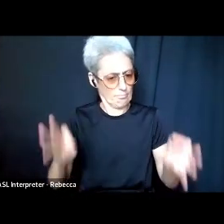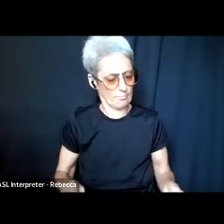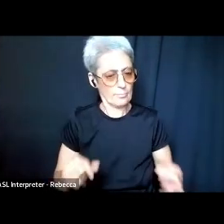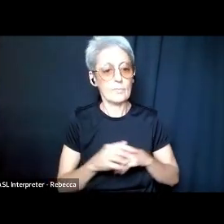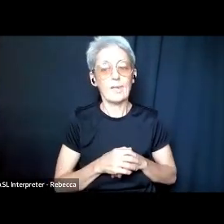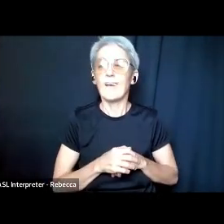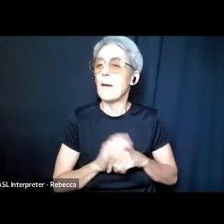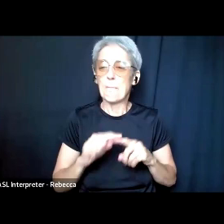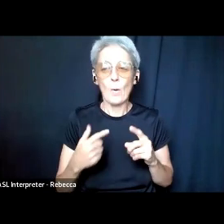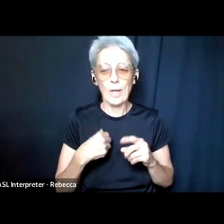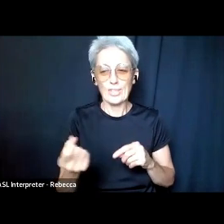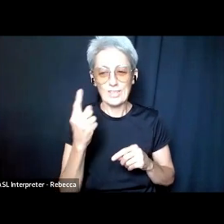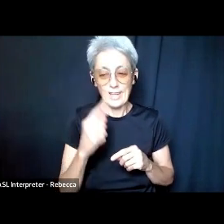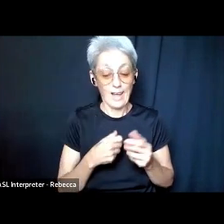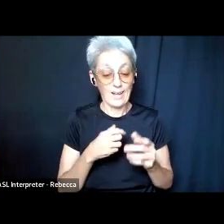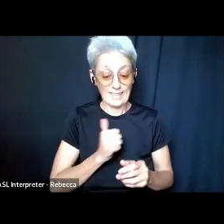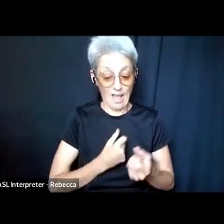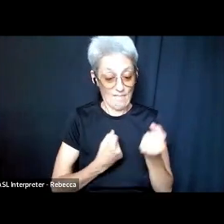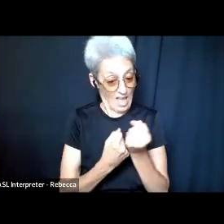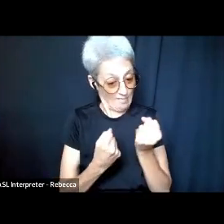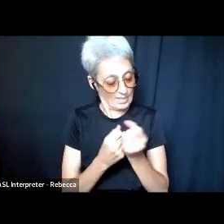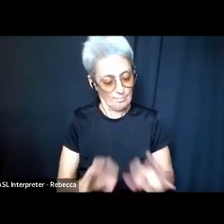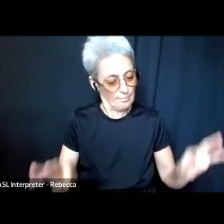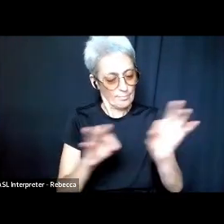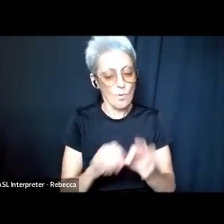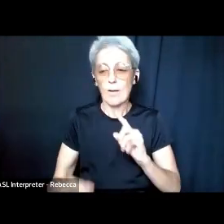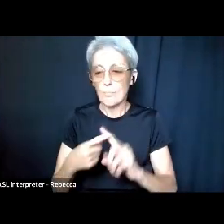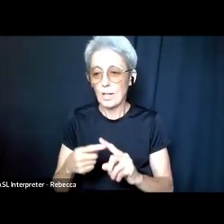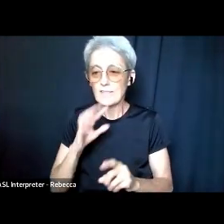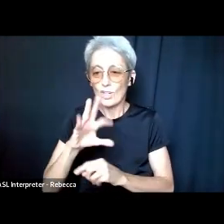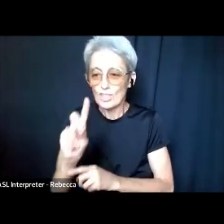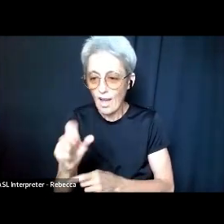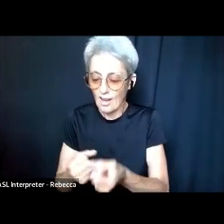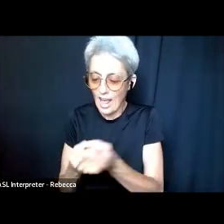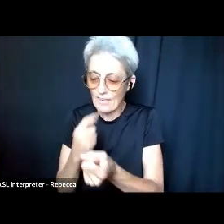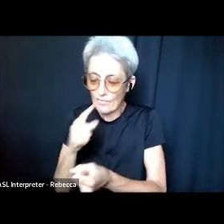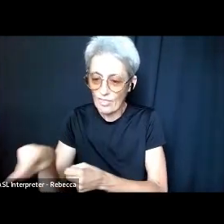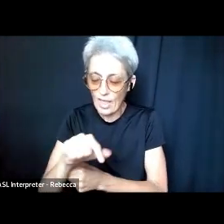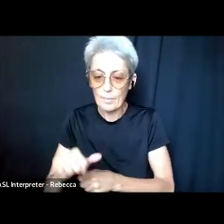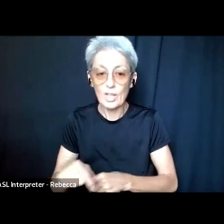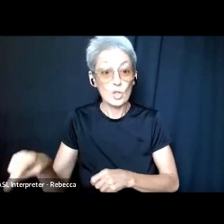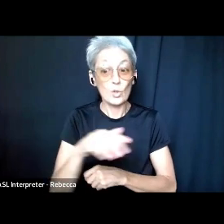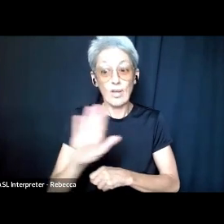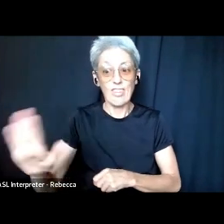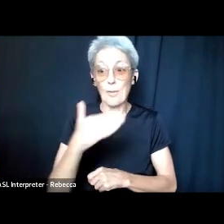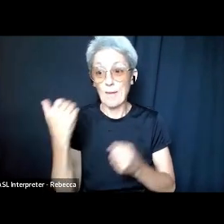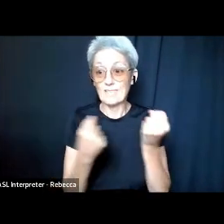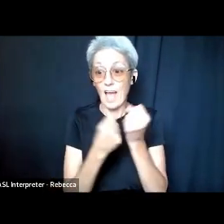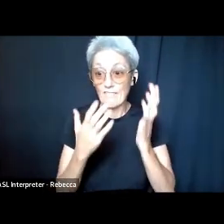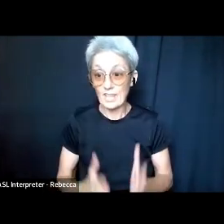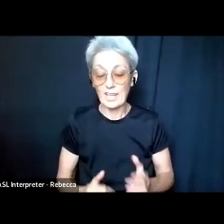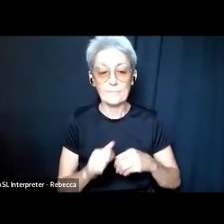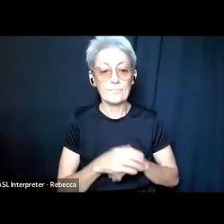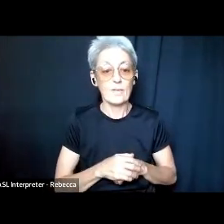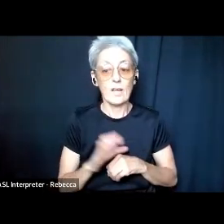yourself, and especially advocating for your child, because you're the best advocate they're ever going to have. We help people with